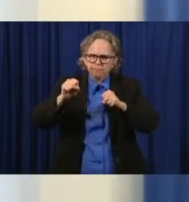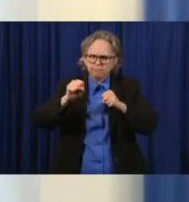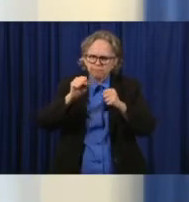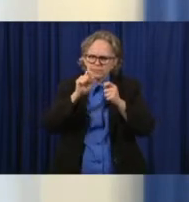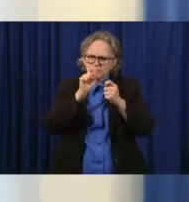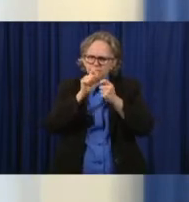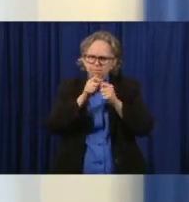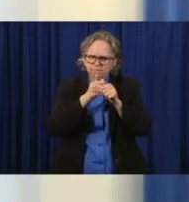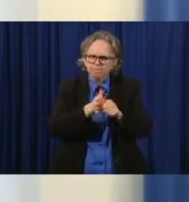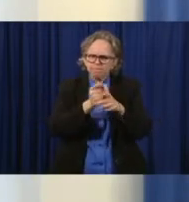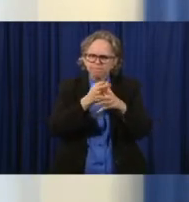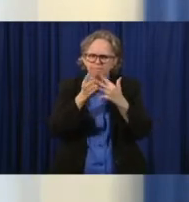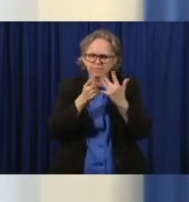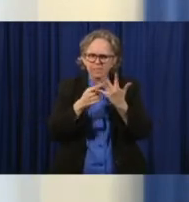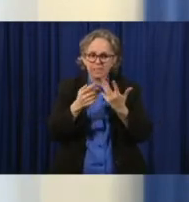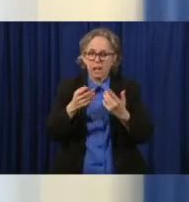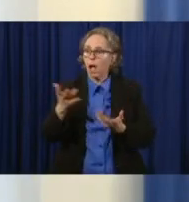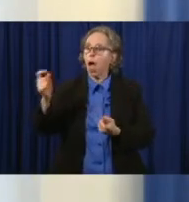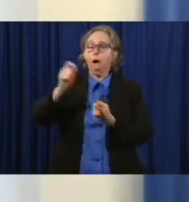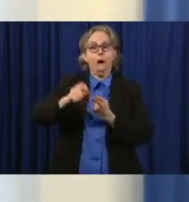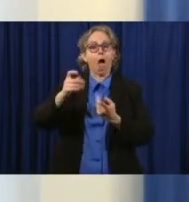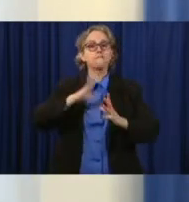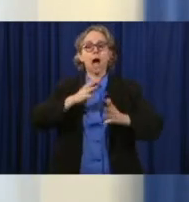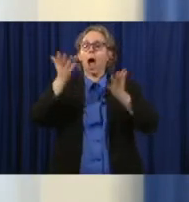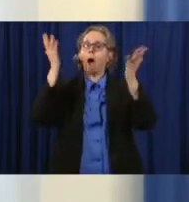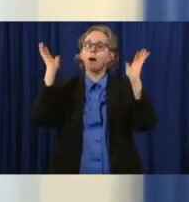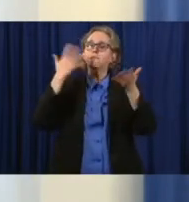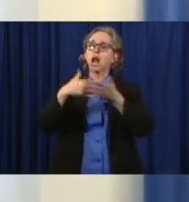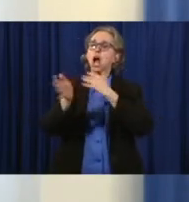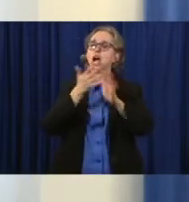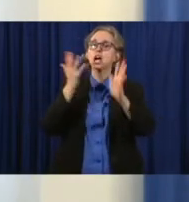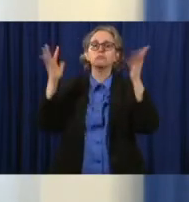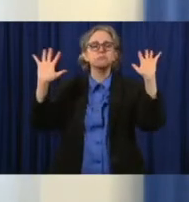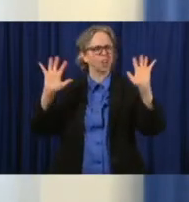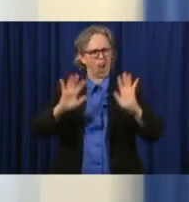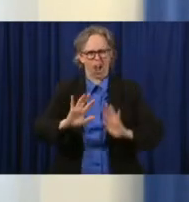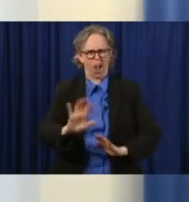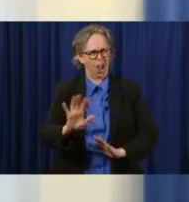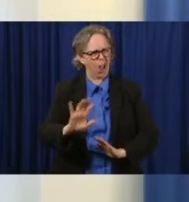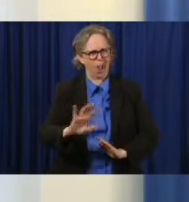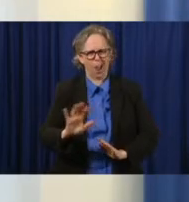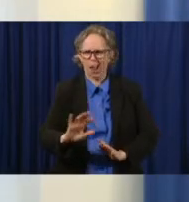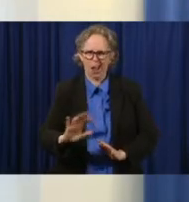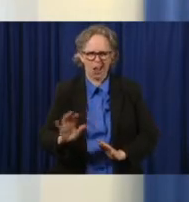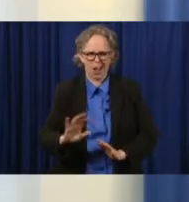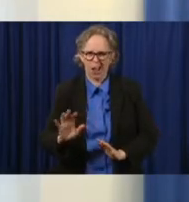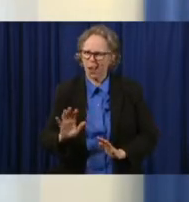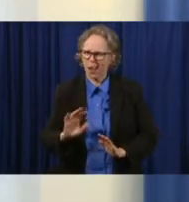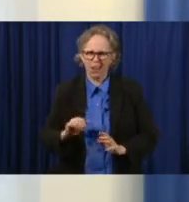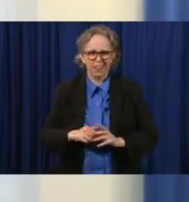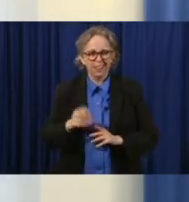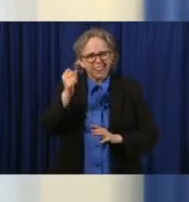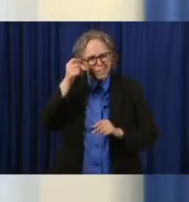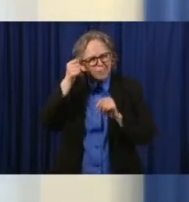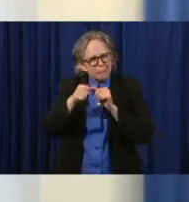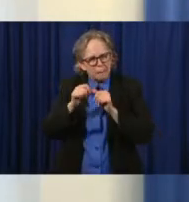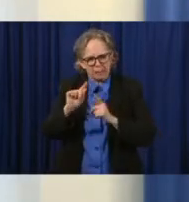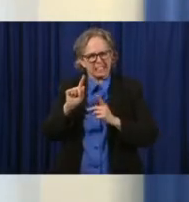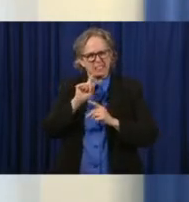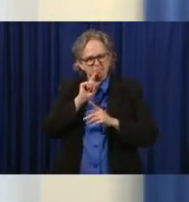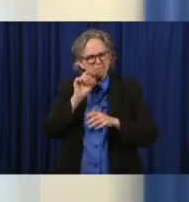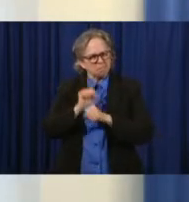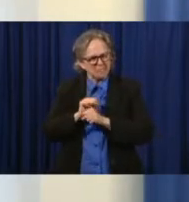that we're hoping for as the answer, where we could just take a little drop of blood and test people. So that's something you also really have to weigh. So there are